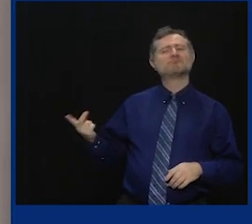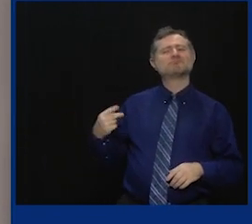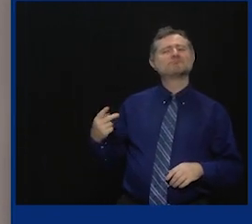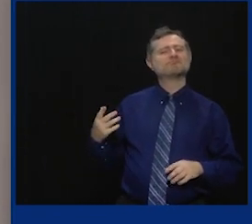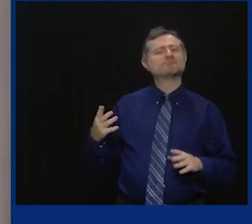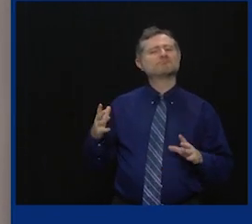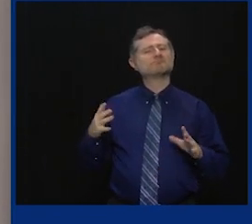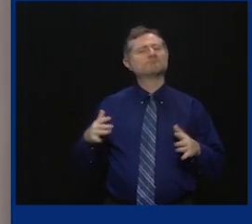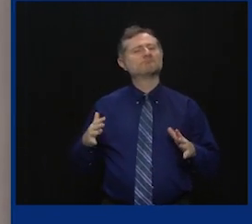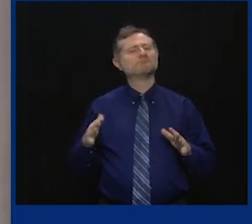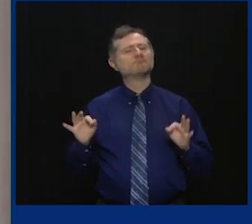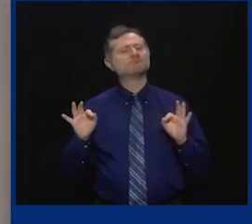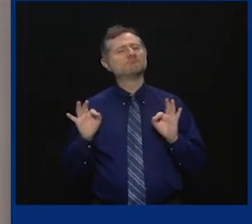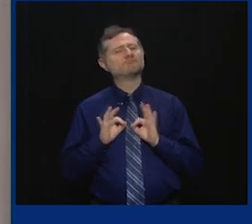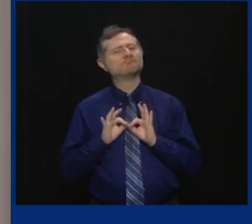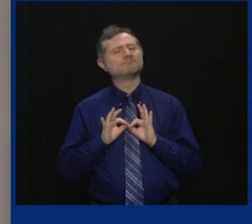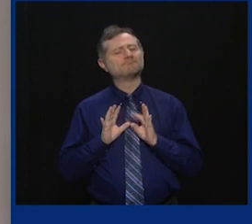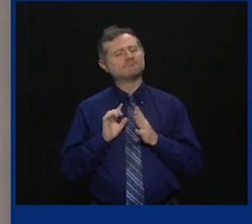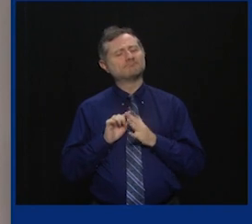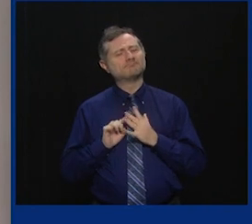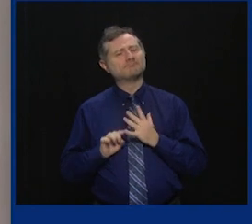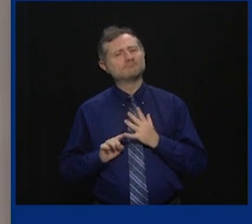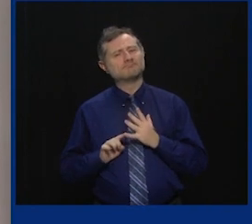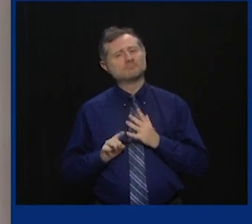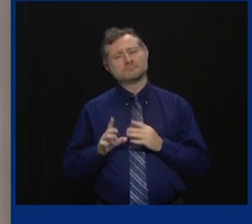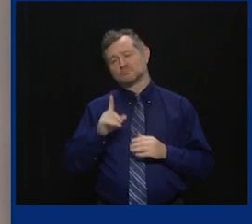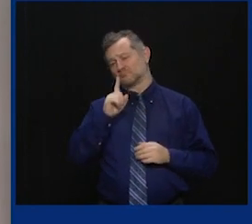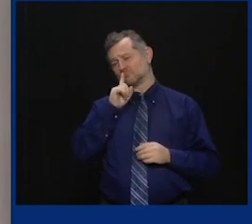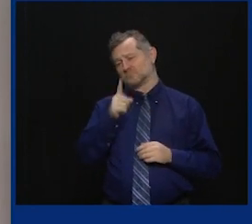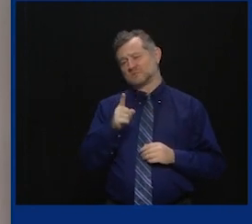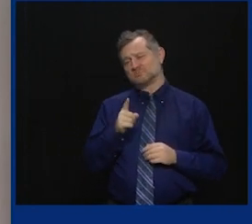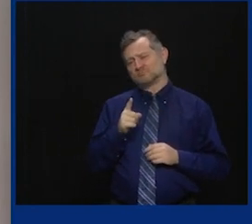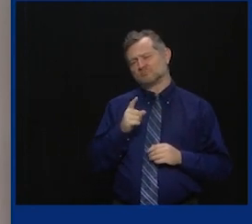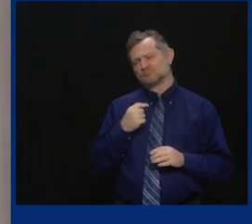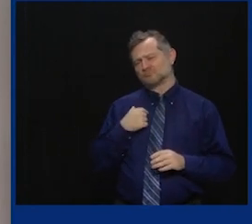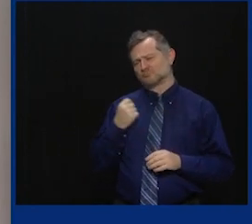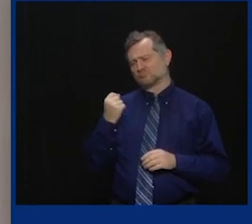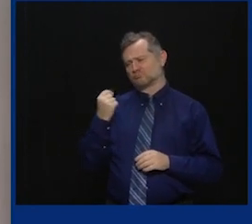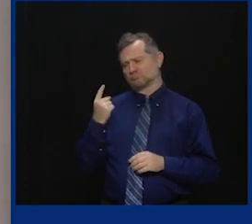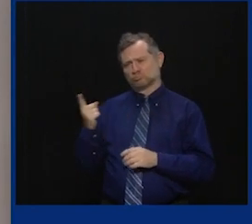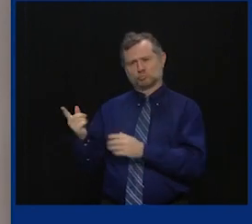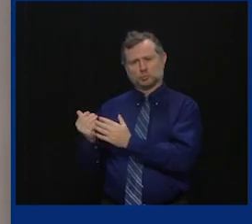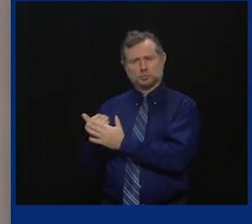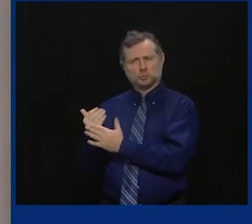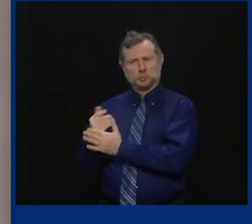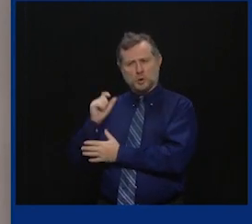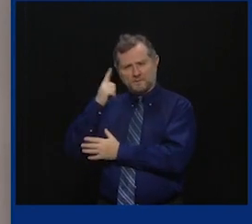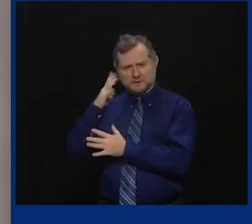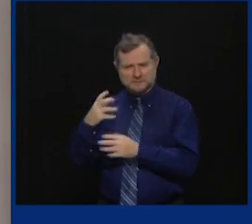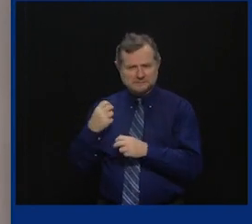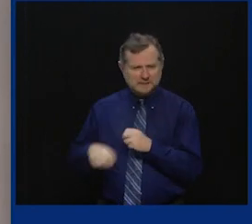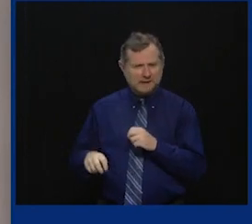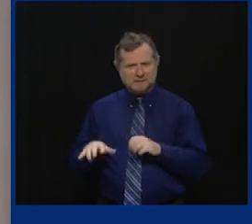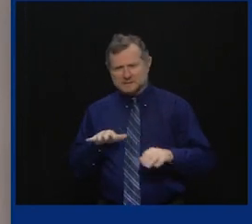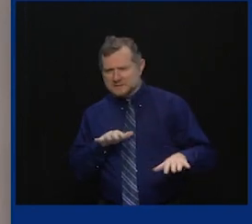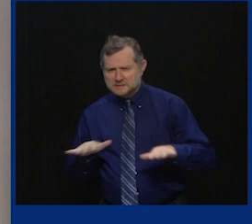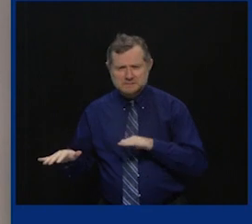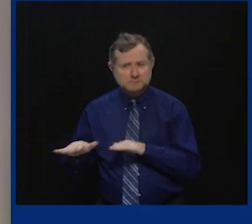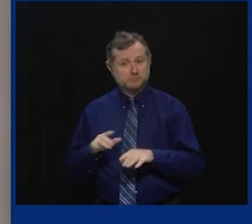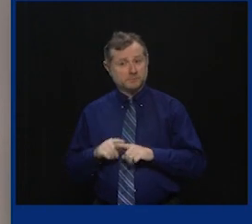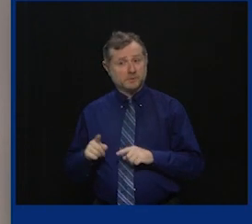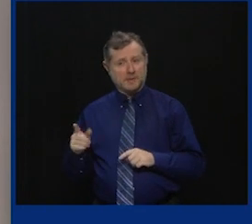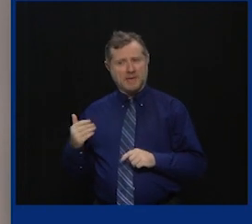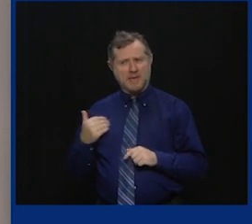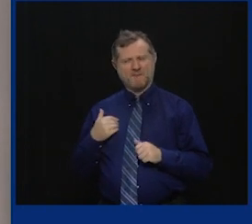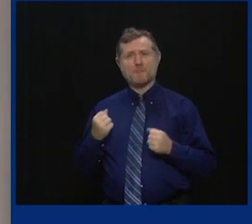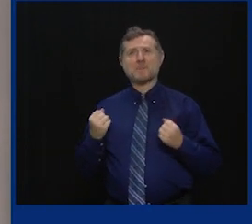important. So it is tough enough when you're new, but then you have so many things on your plate, and to